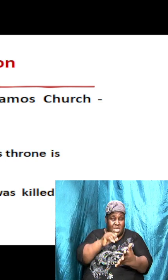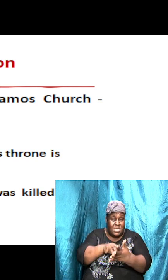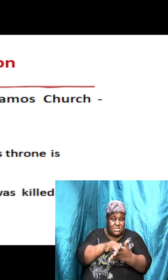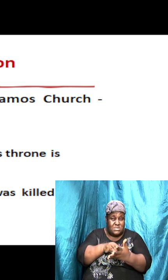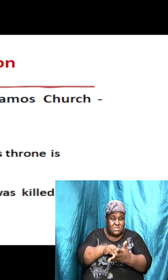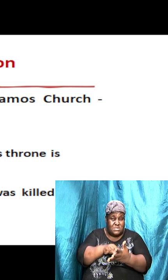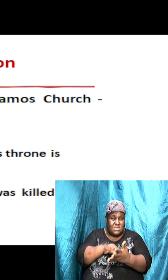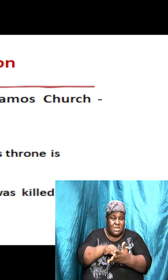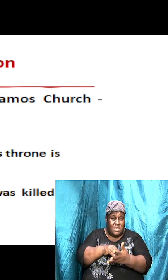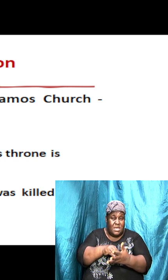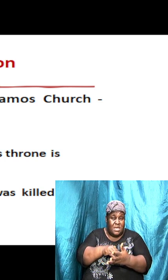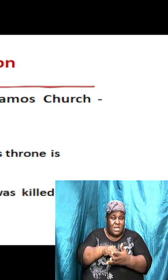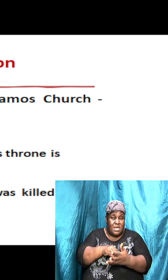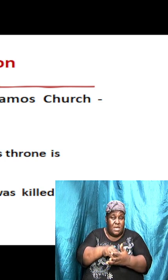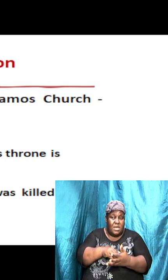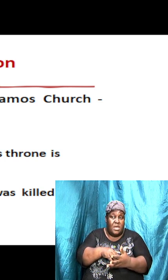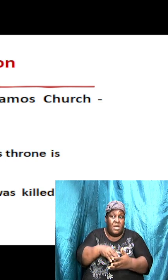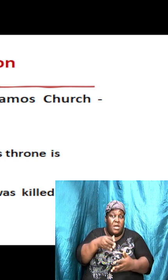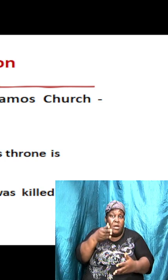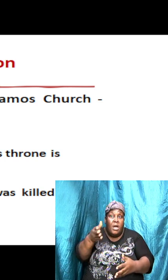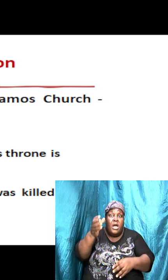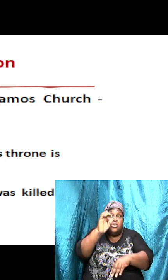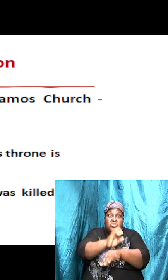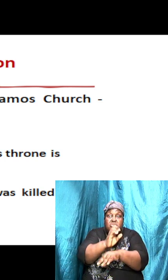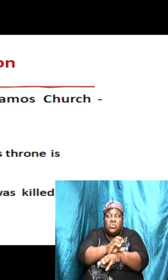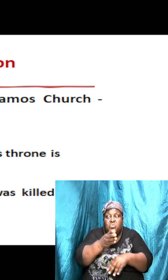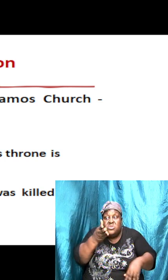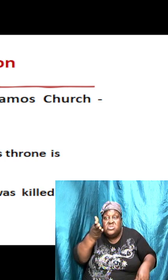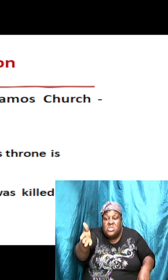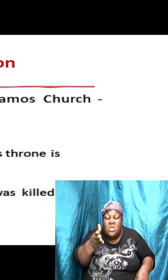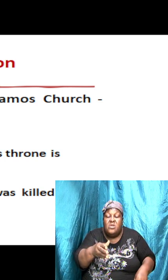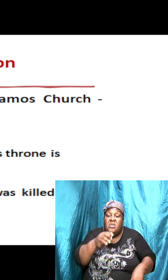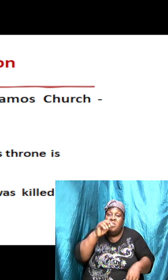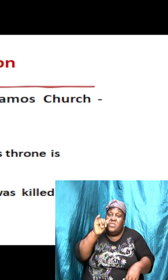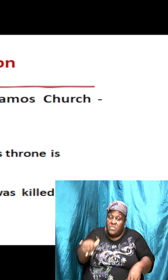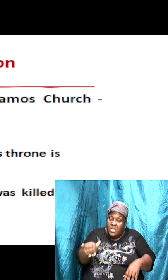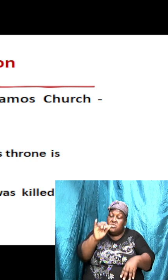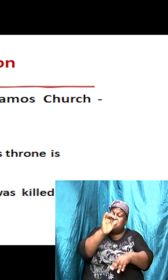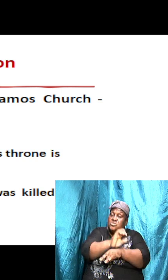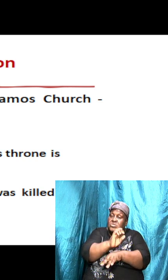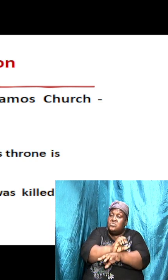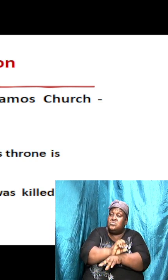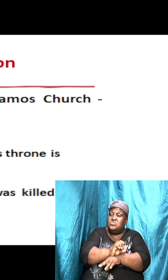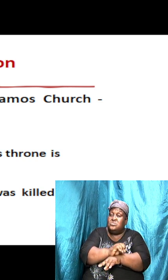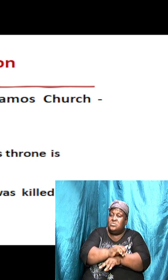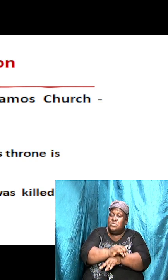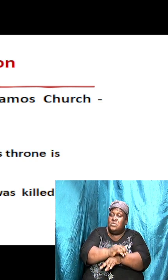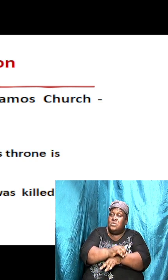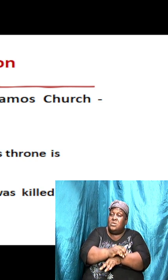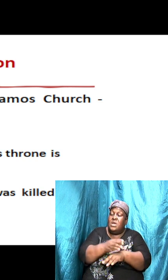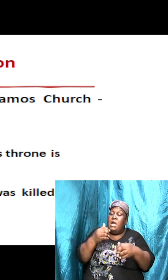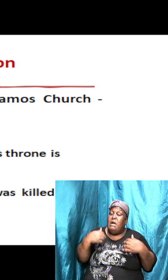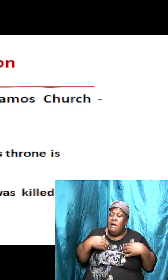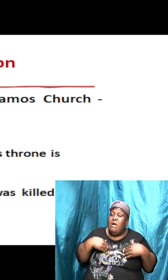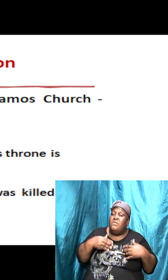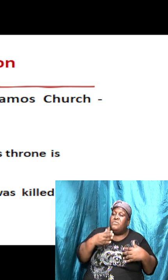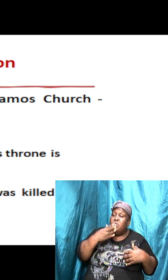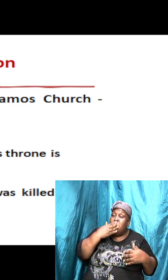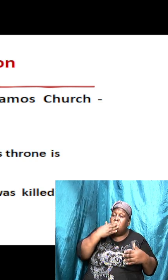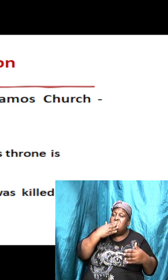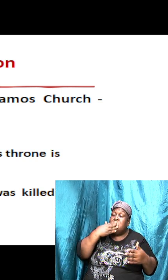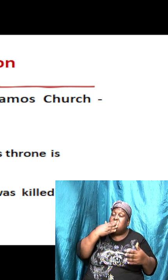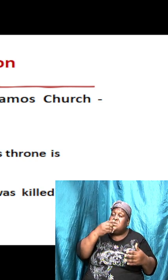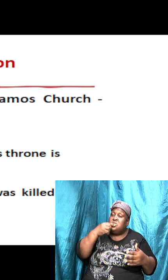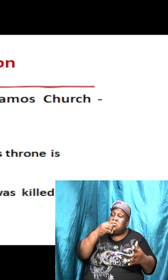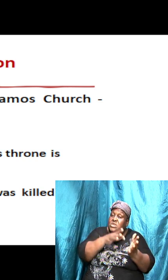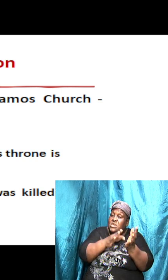guess what? A church was there, and that church had the commendation of the Lord